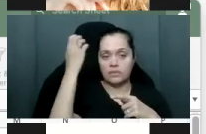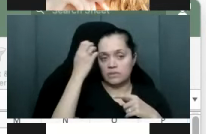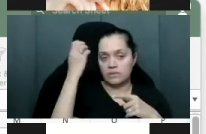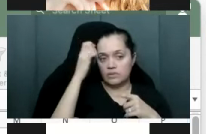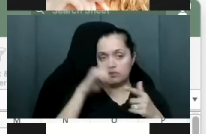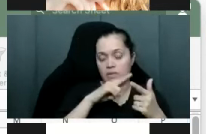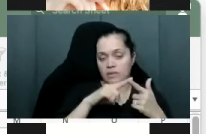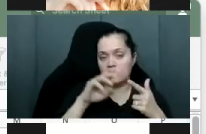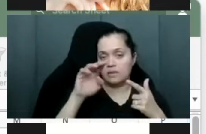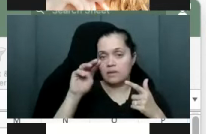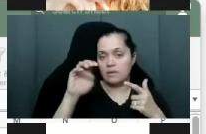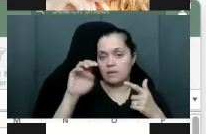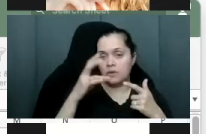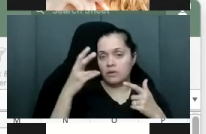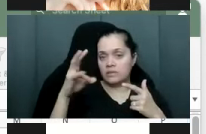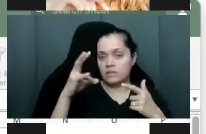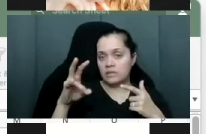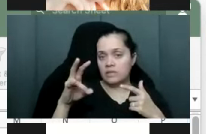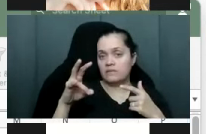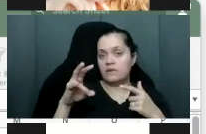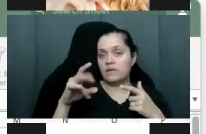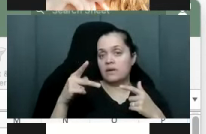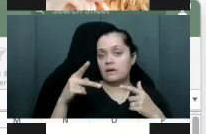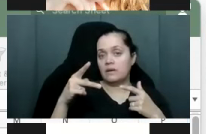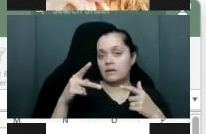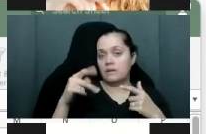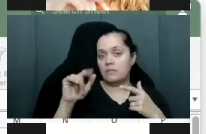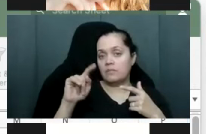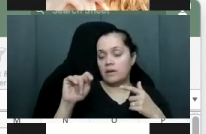March 17 is Padlet Canvas